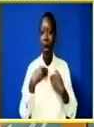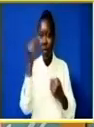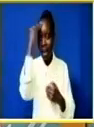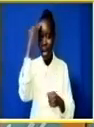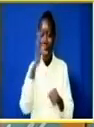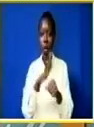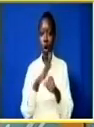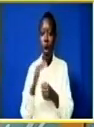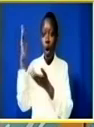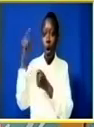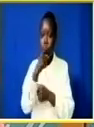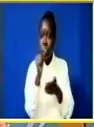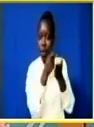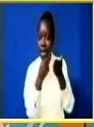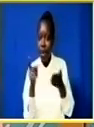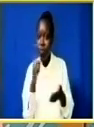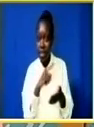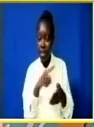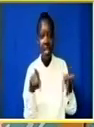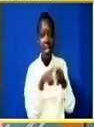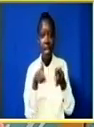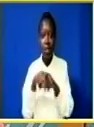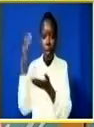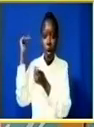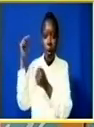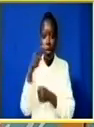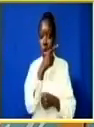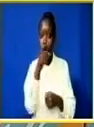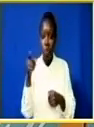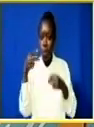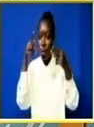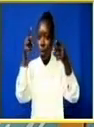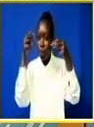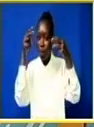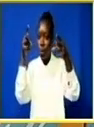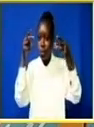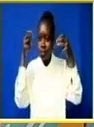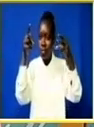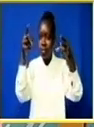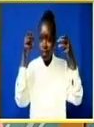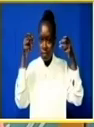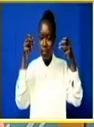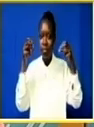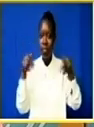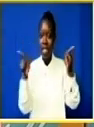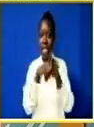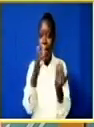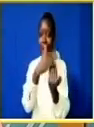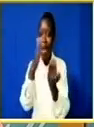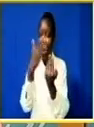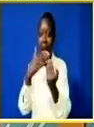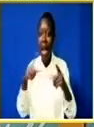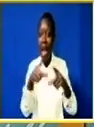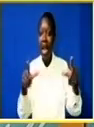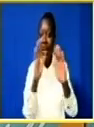I hope you've made your notes and you've taken very good, or you're trying to take care of your land at home,